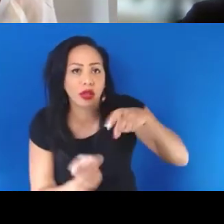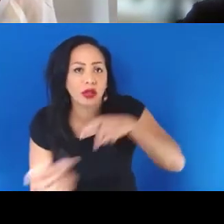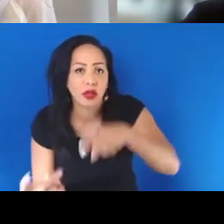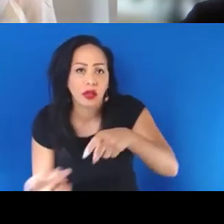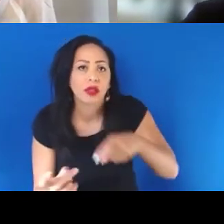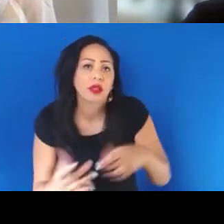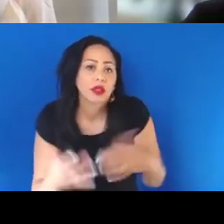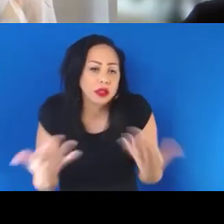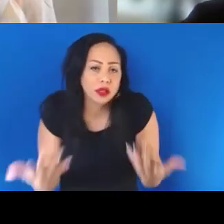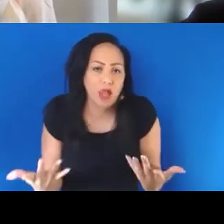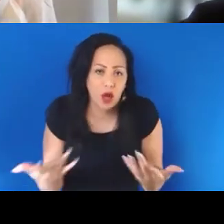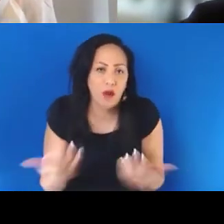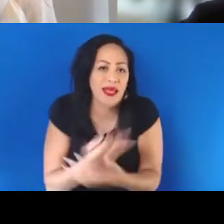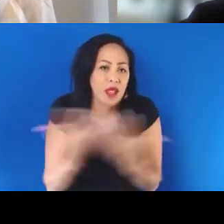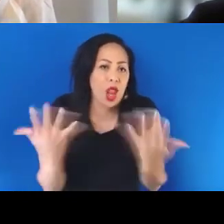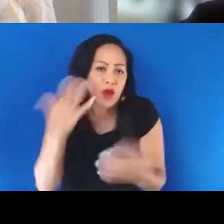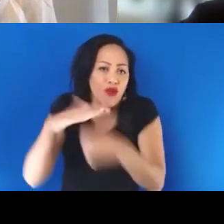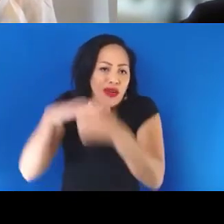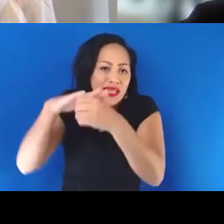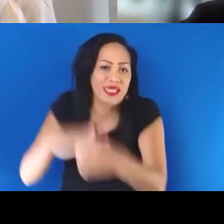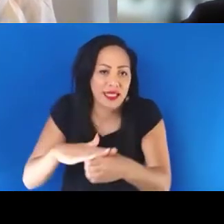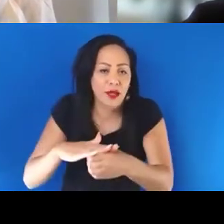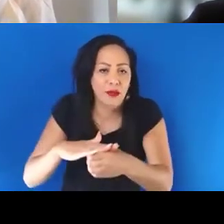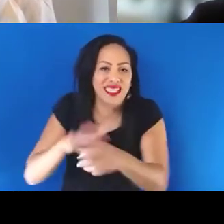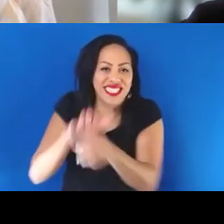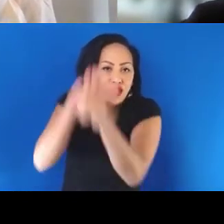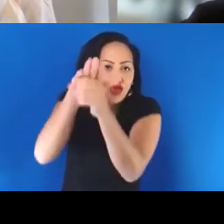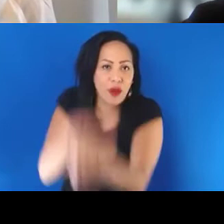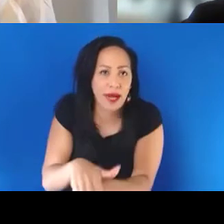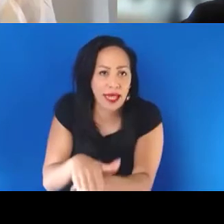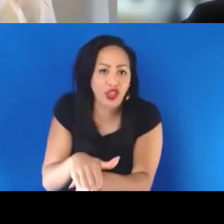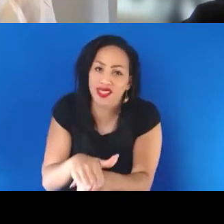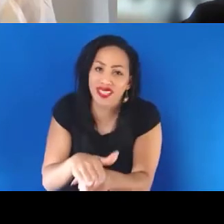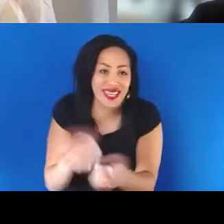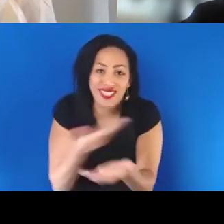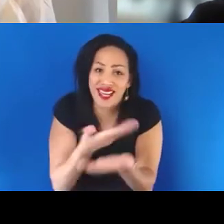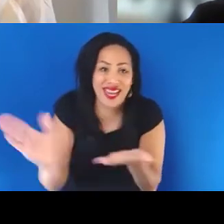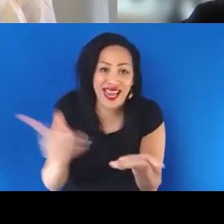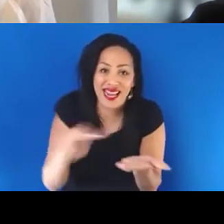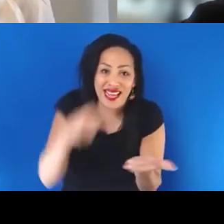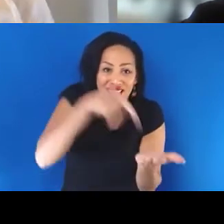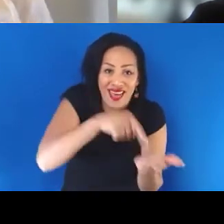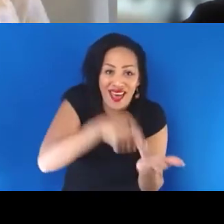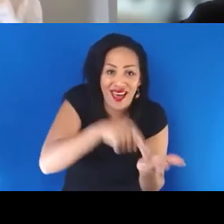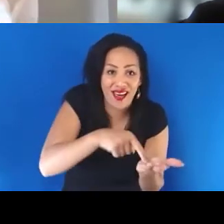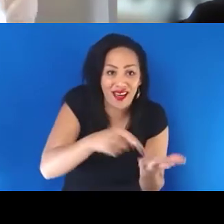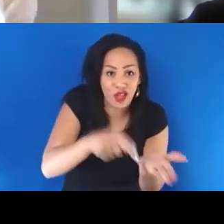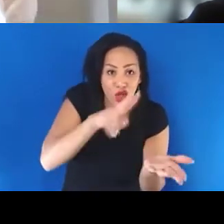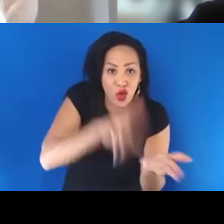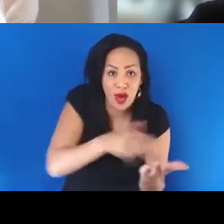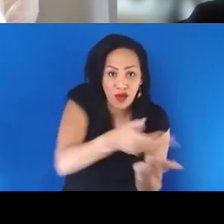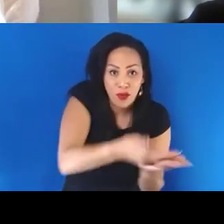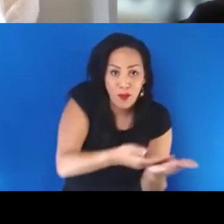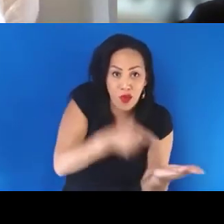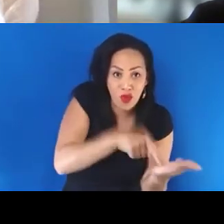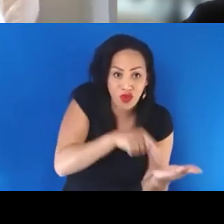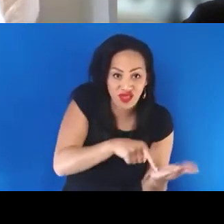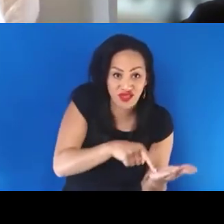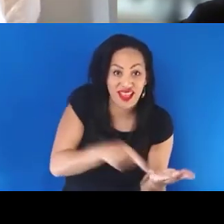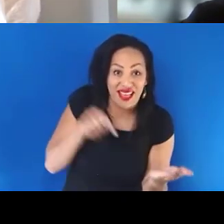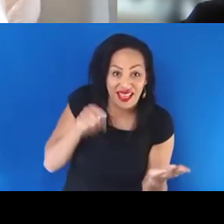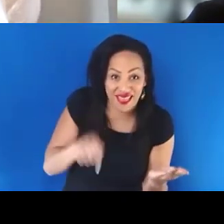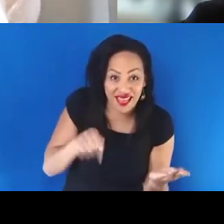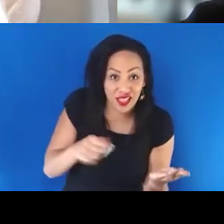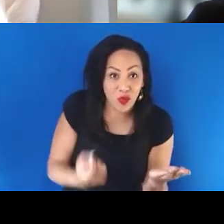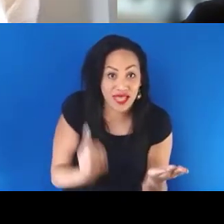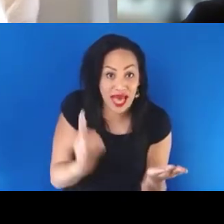clearly stated in the UN at one level that, you know, this is the state of